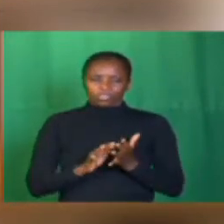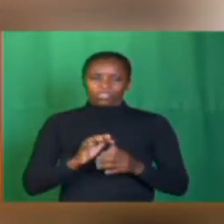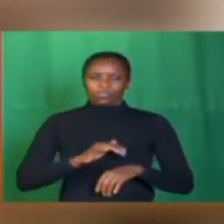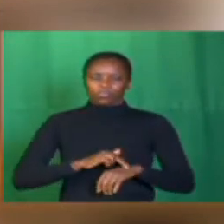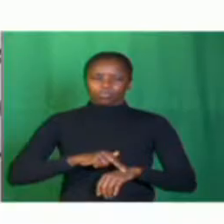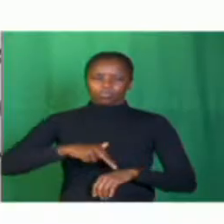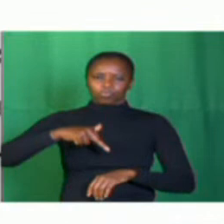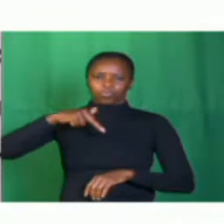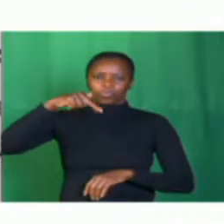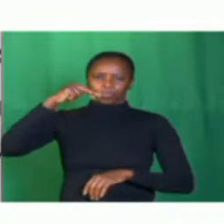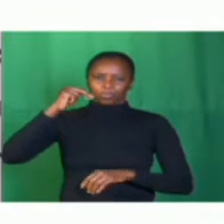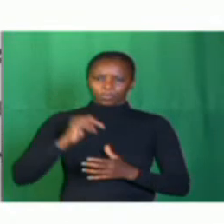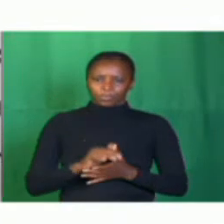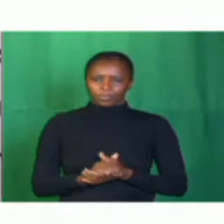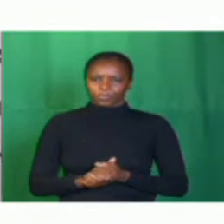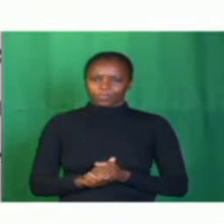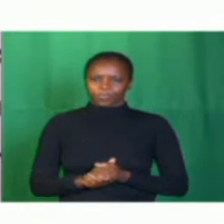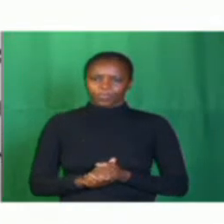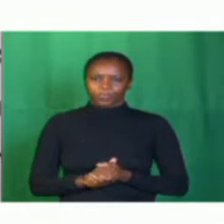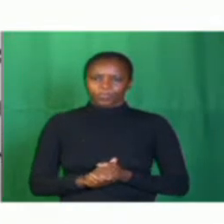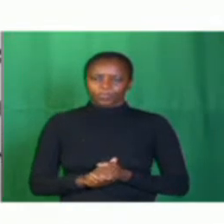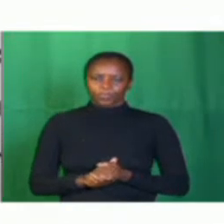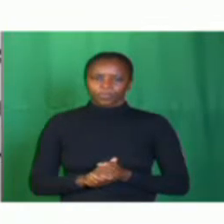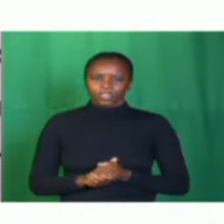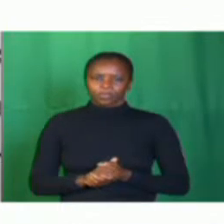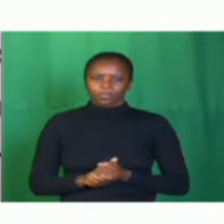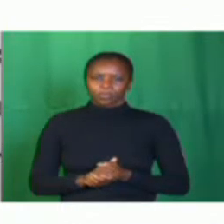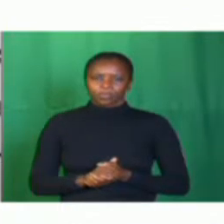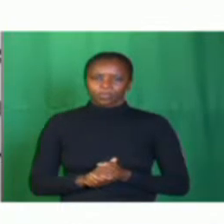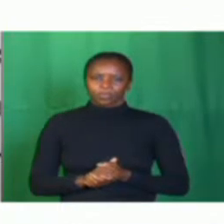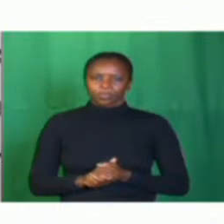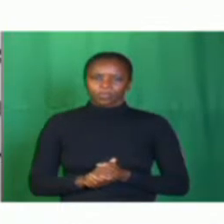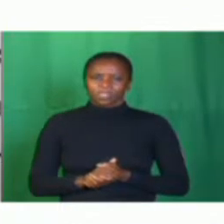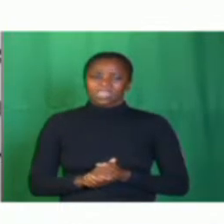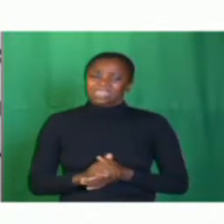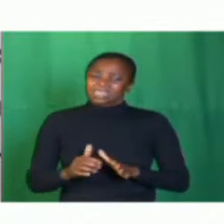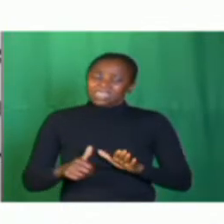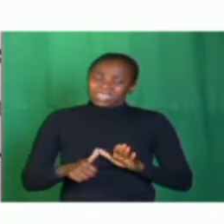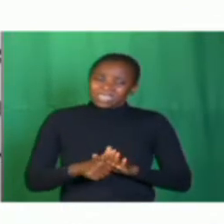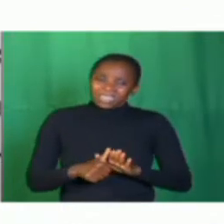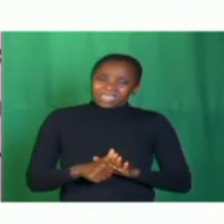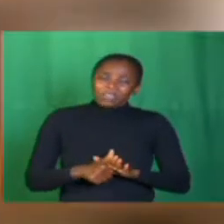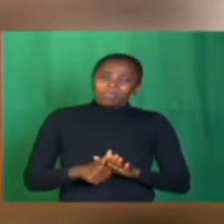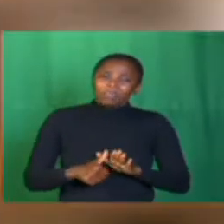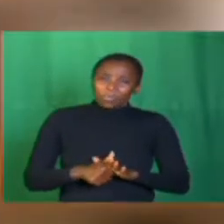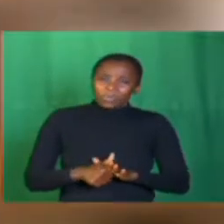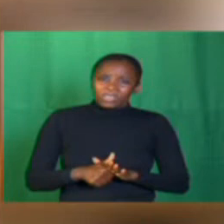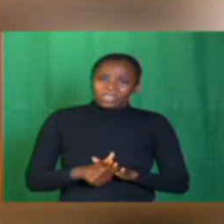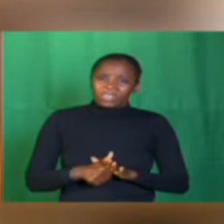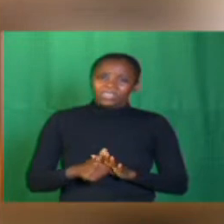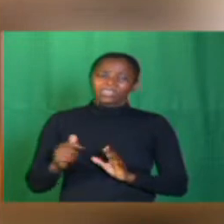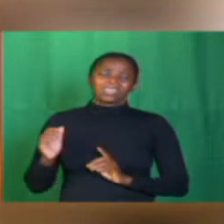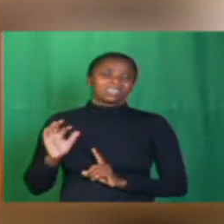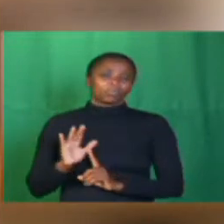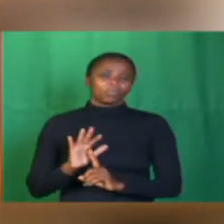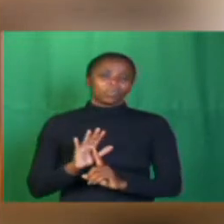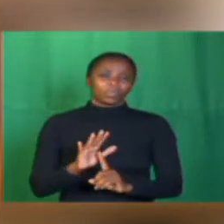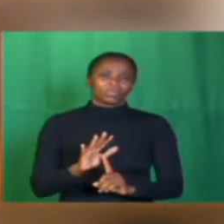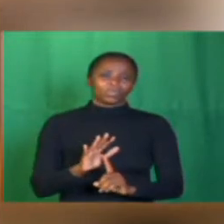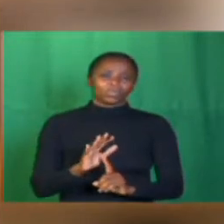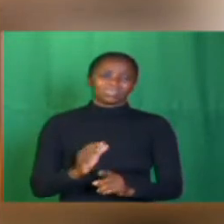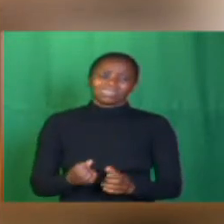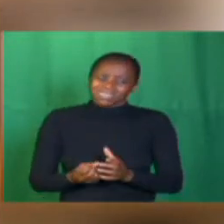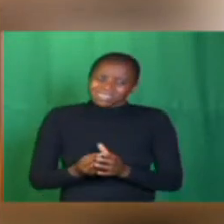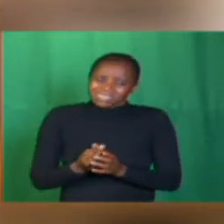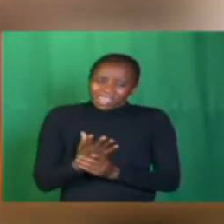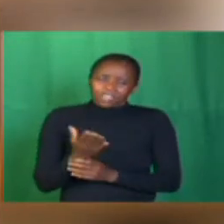Christ. It is also important because the apostles became evangelists